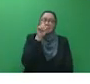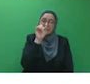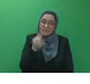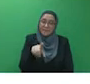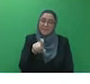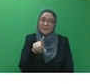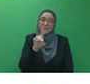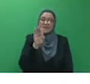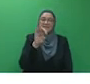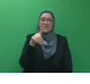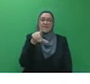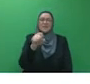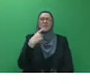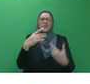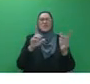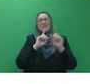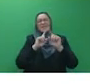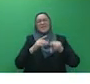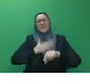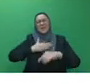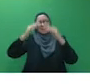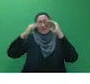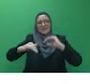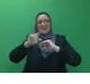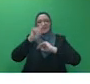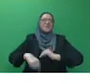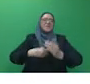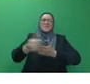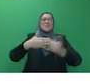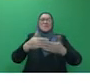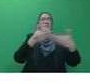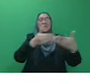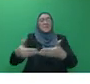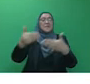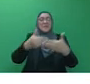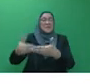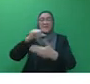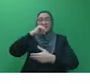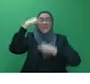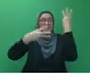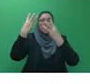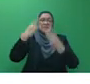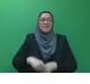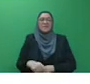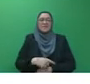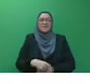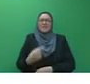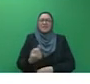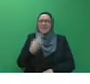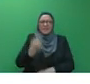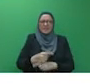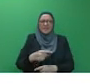Douglas you have preempted my next question which is basically no yeah you you know yeah